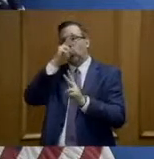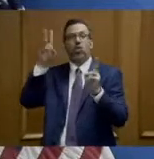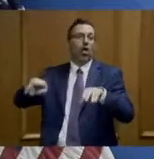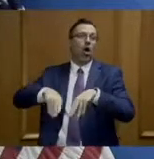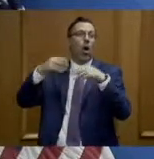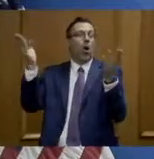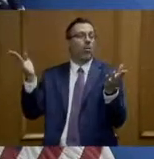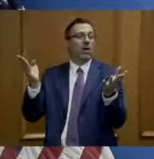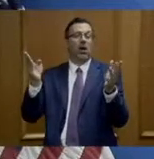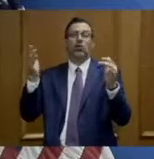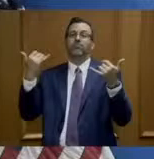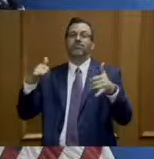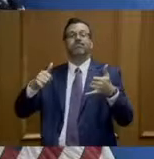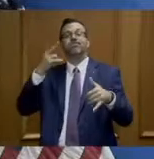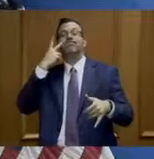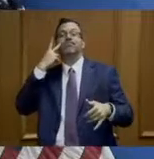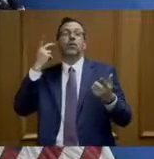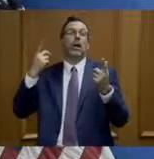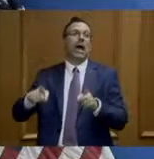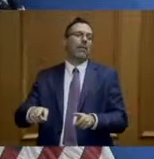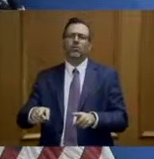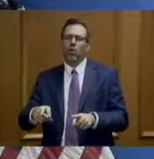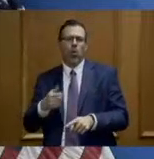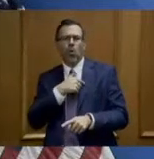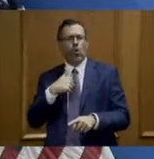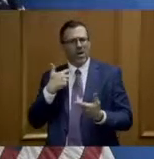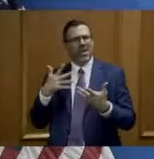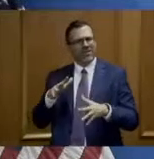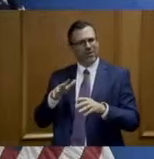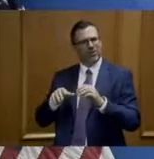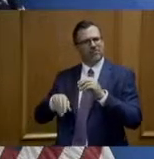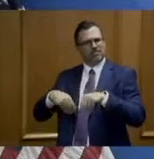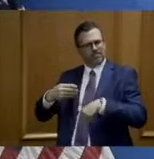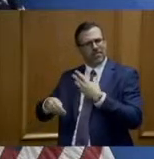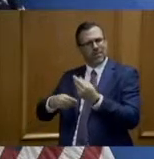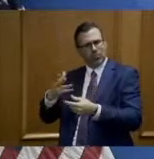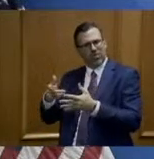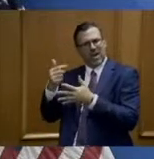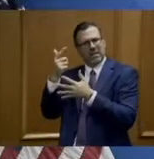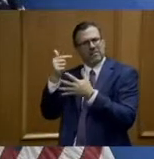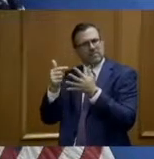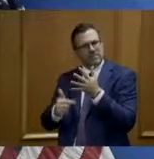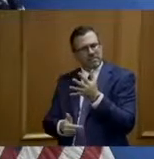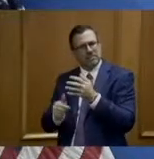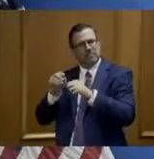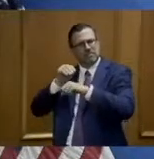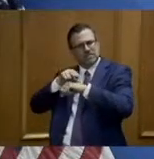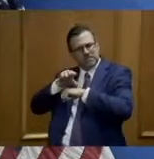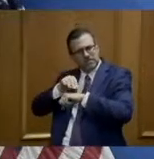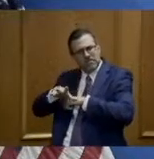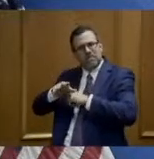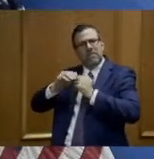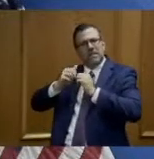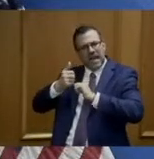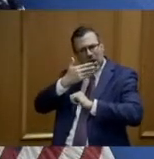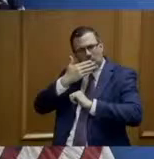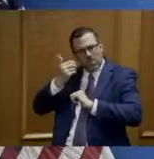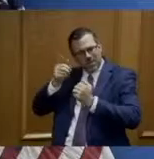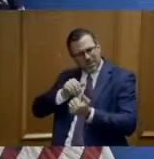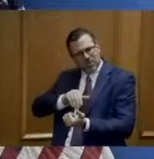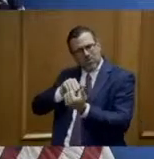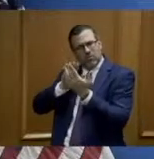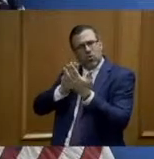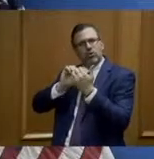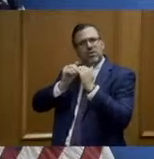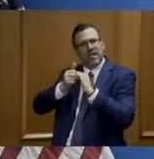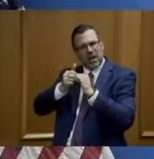and tools for businesses to open in an entirely different way than they were operating before will allow us to